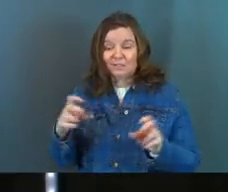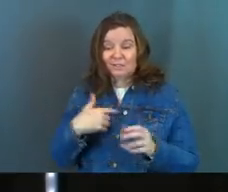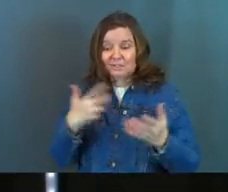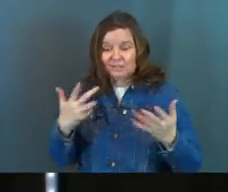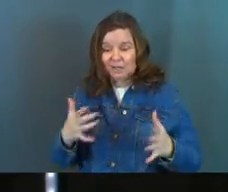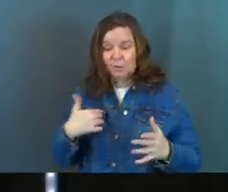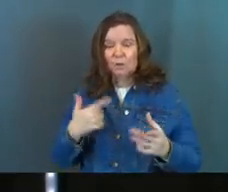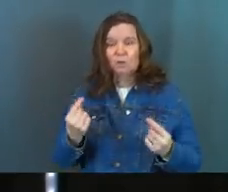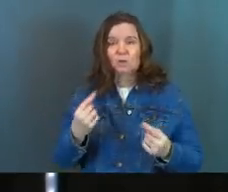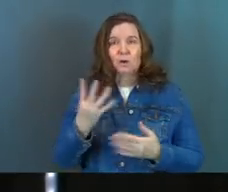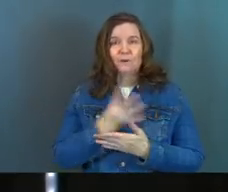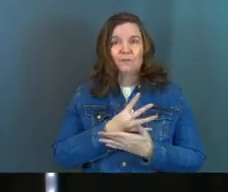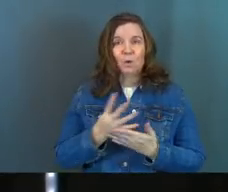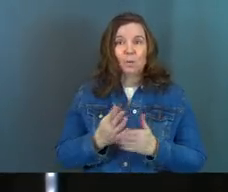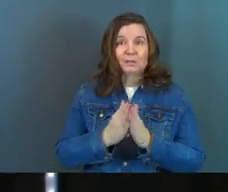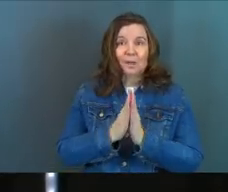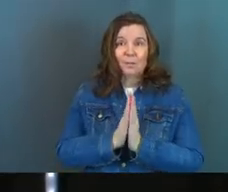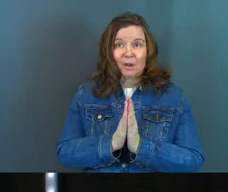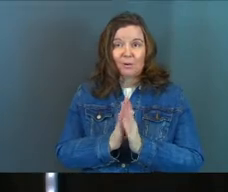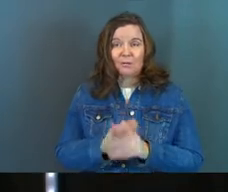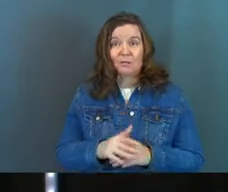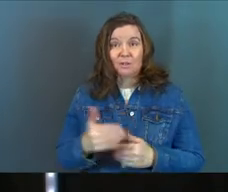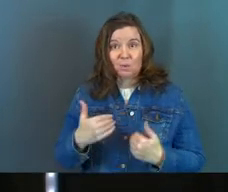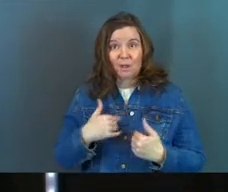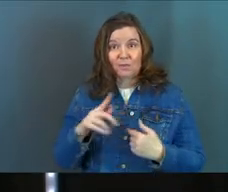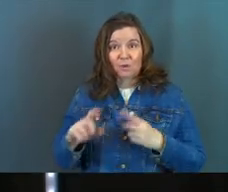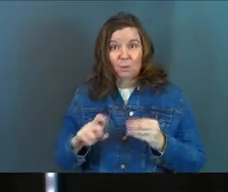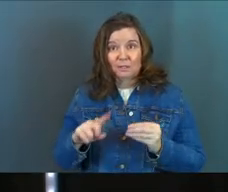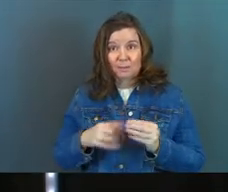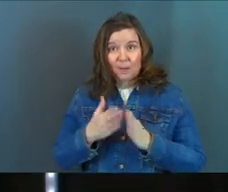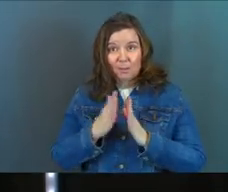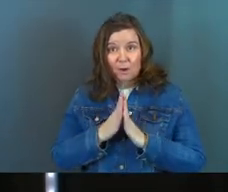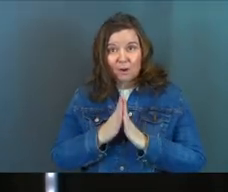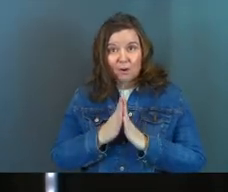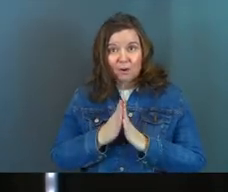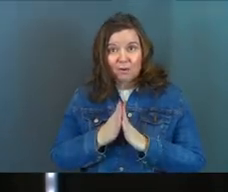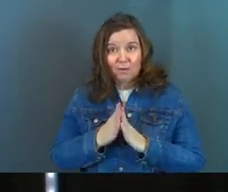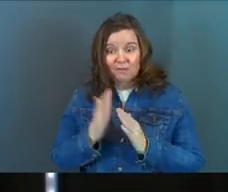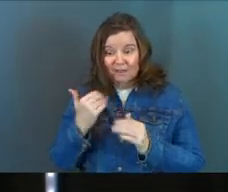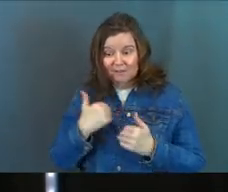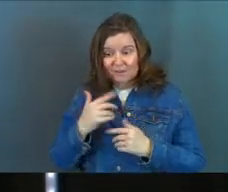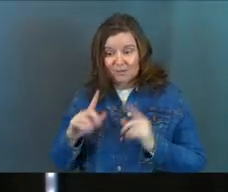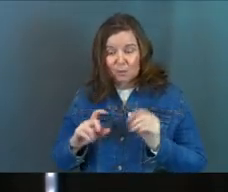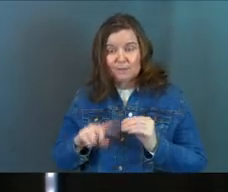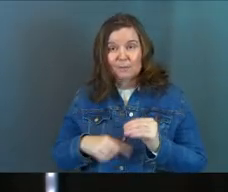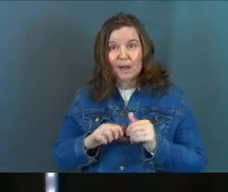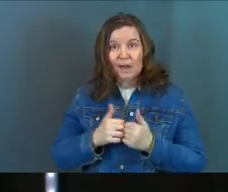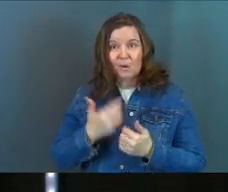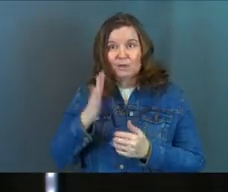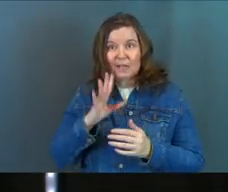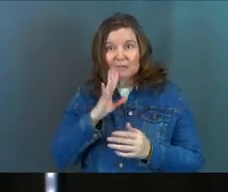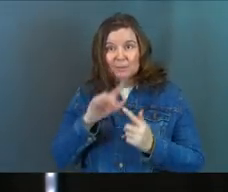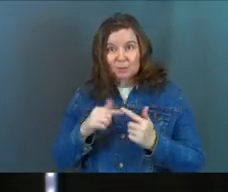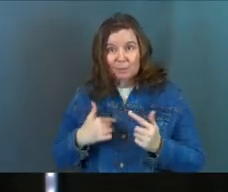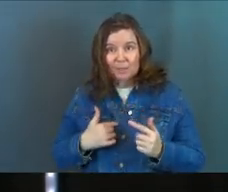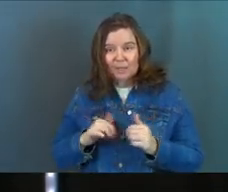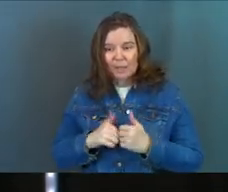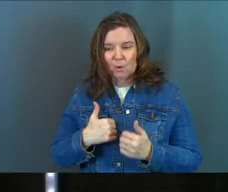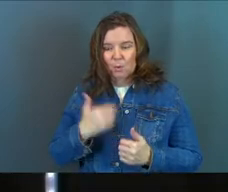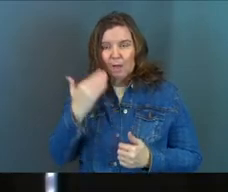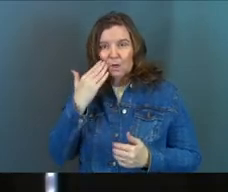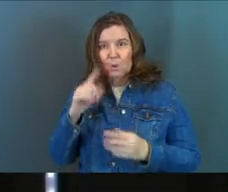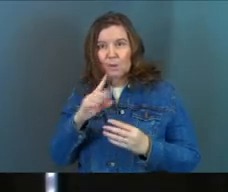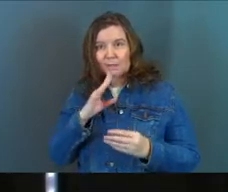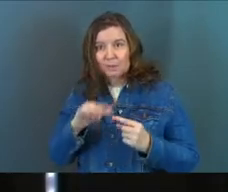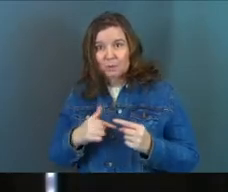is done, we're going to do 4 weeks on prayer. You ever have any questions about prayer? Ever have any questions about how does God speak to me? How do I